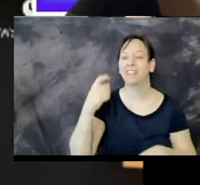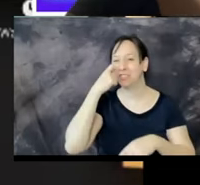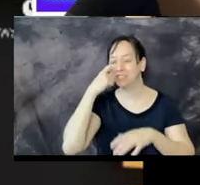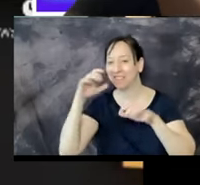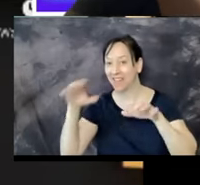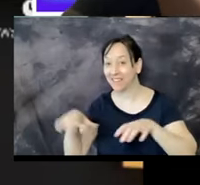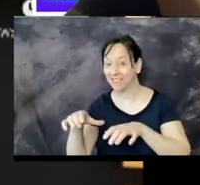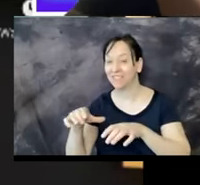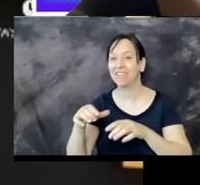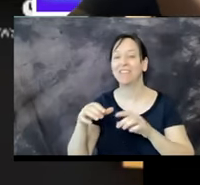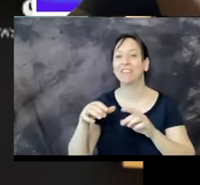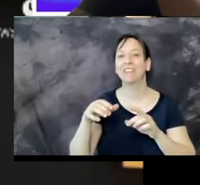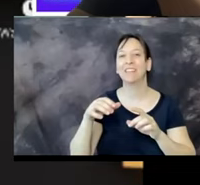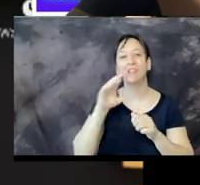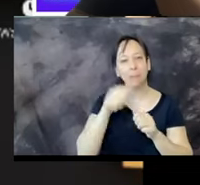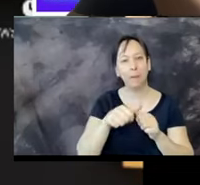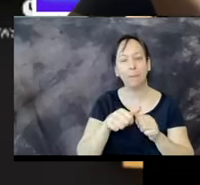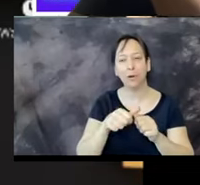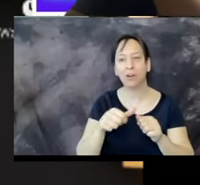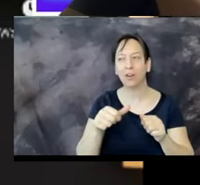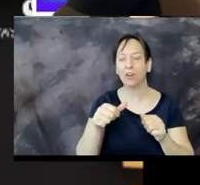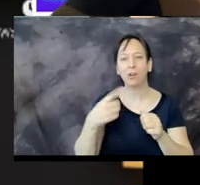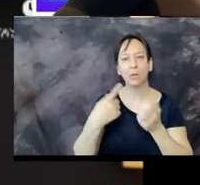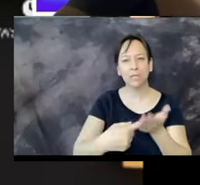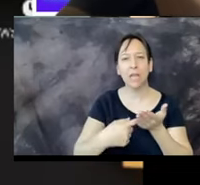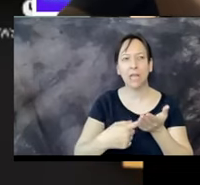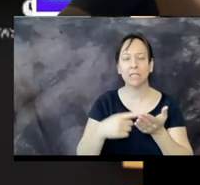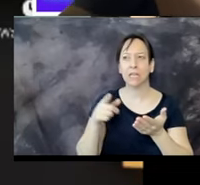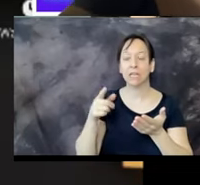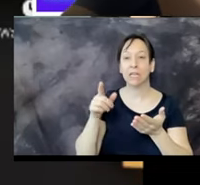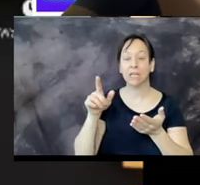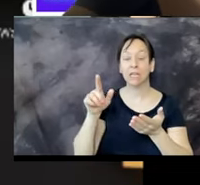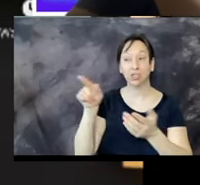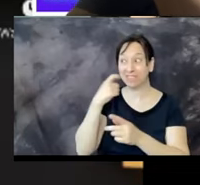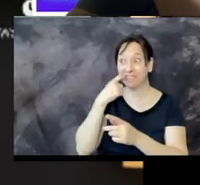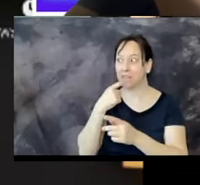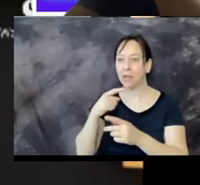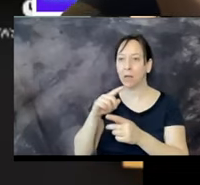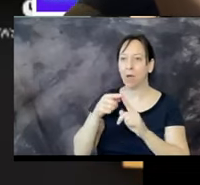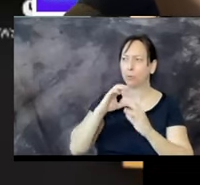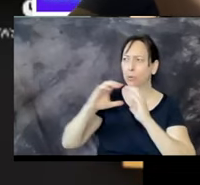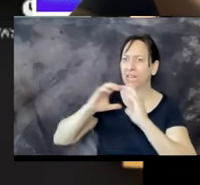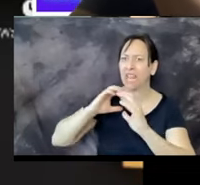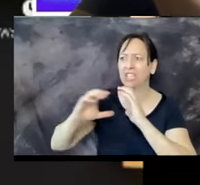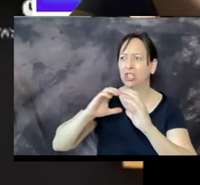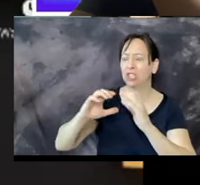was Kim mentioned having trouble effectively communicating with